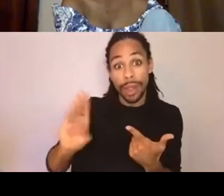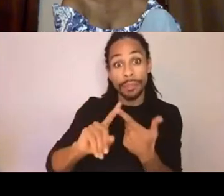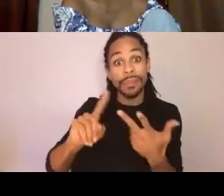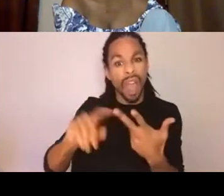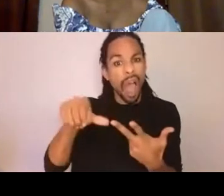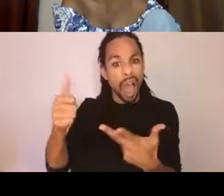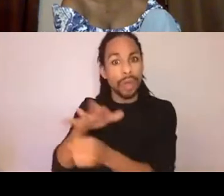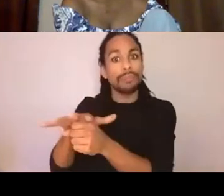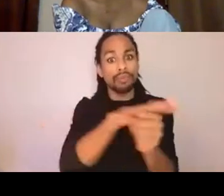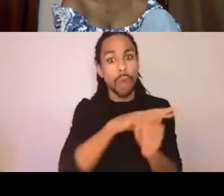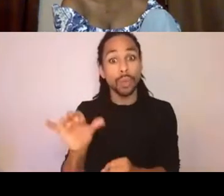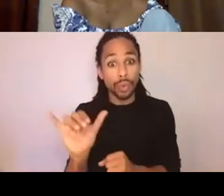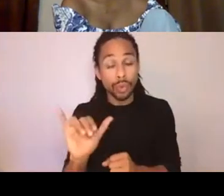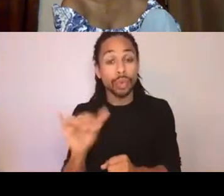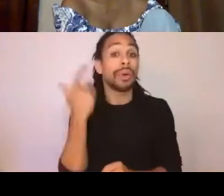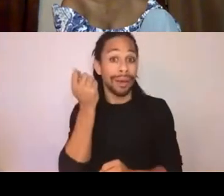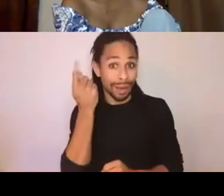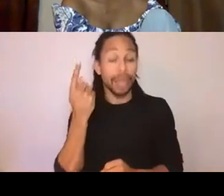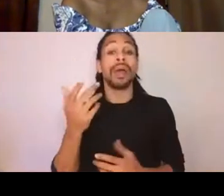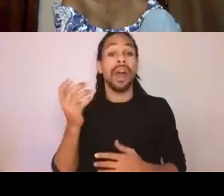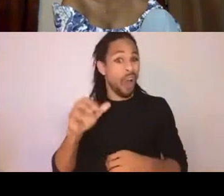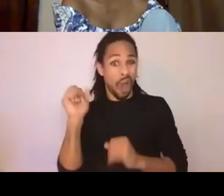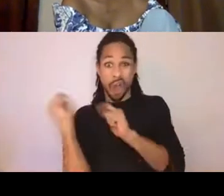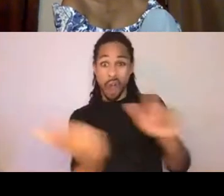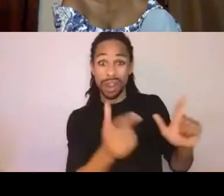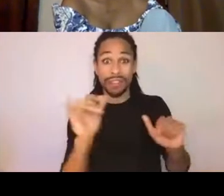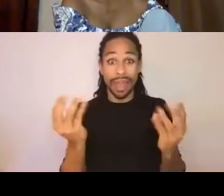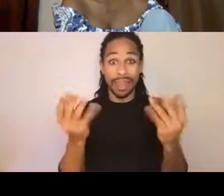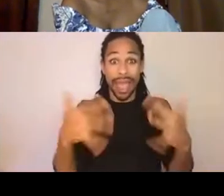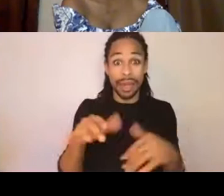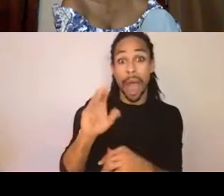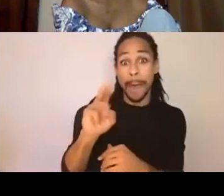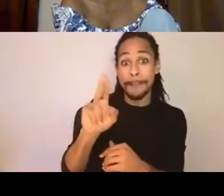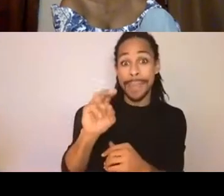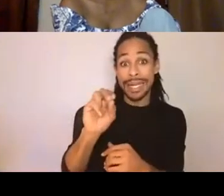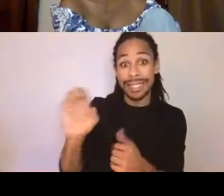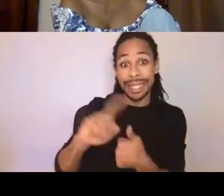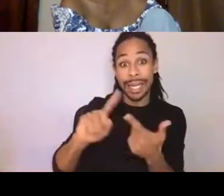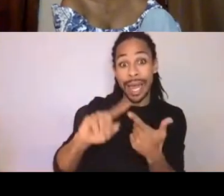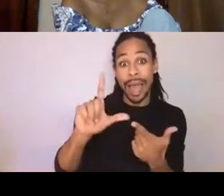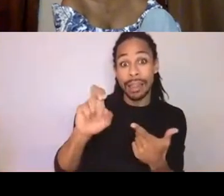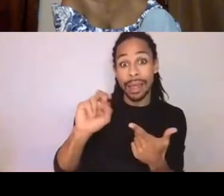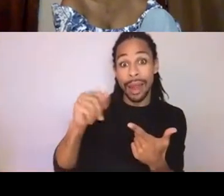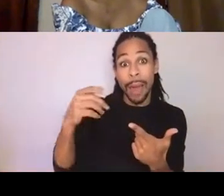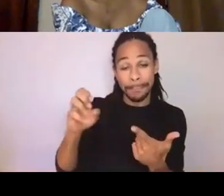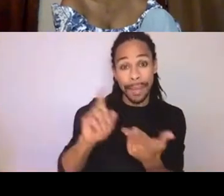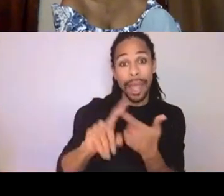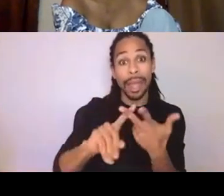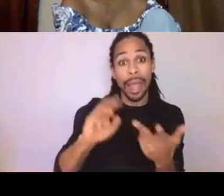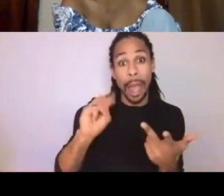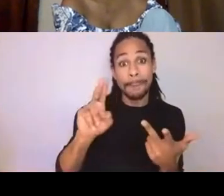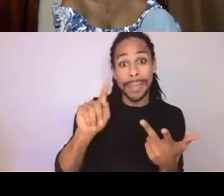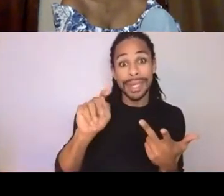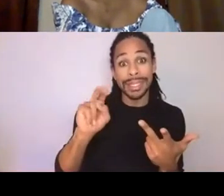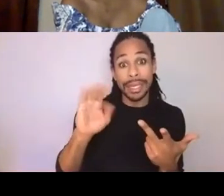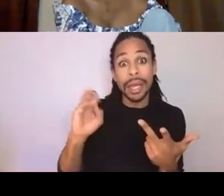where many of you may be, therefore acknowledging the Munsee, Lenape, Canarsie, Matinacoc, and Wappinger communities, past